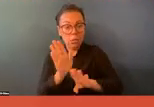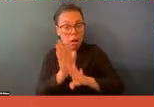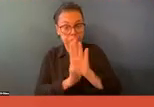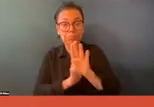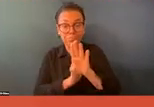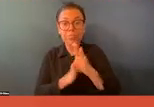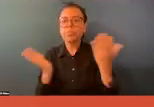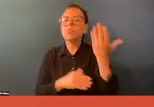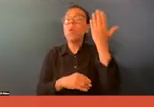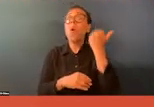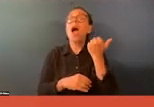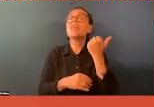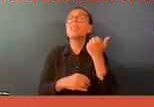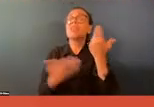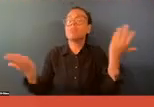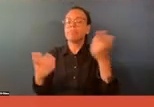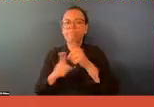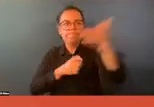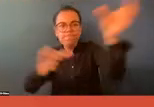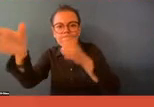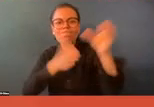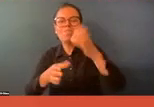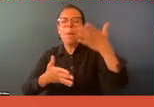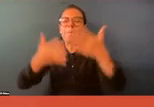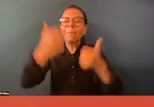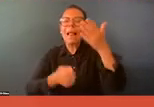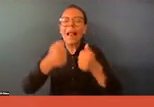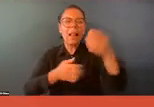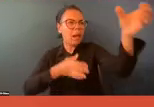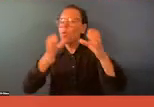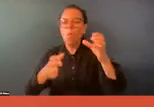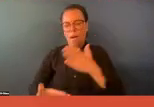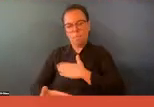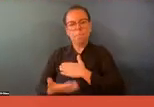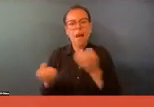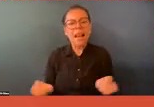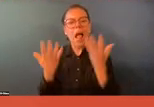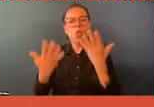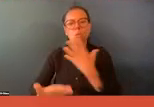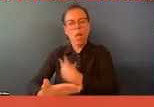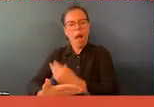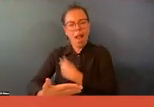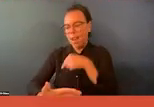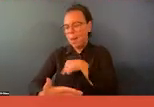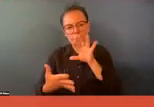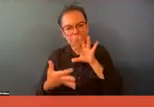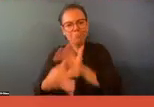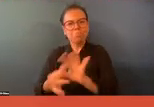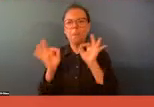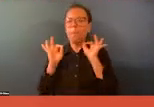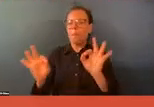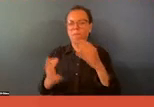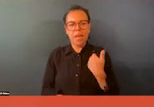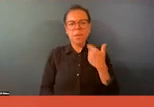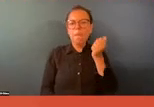and transportation. Not only is breast milk safe for both the baby and mother, but it's also